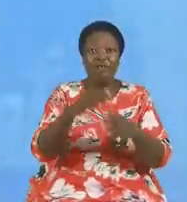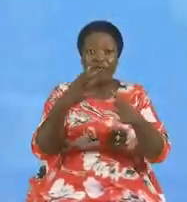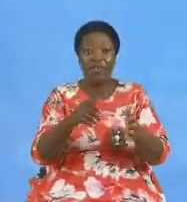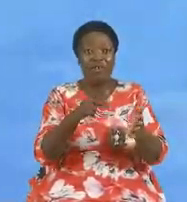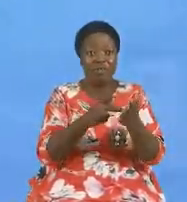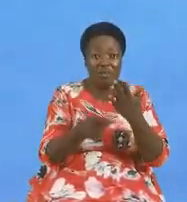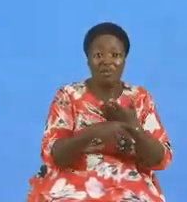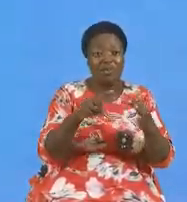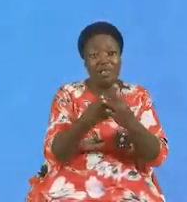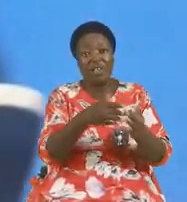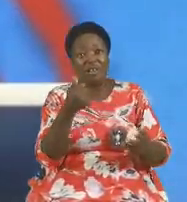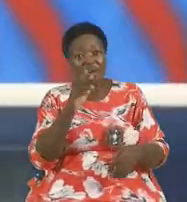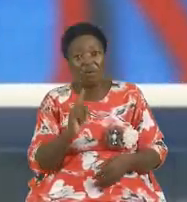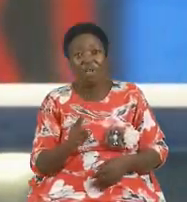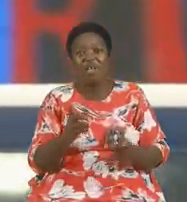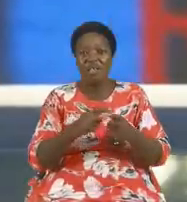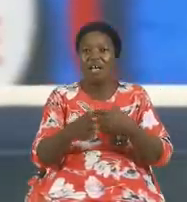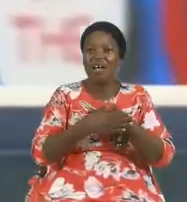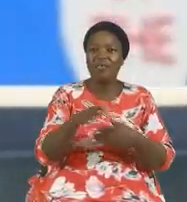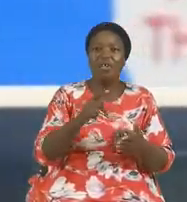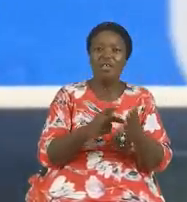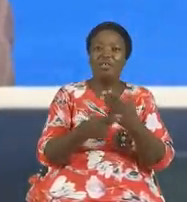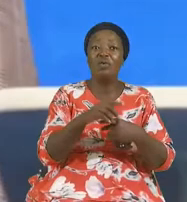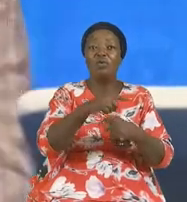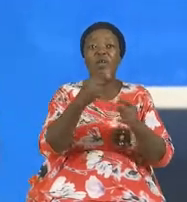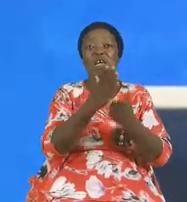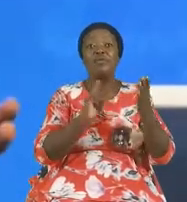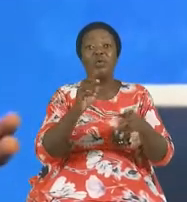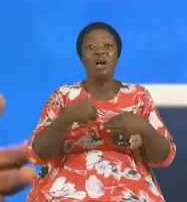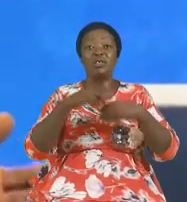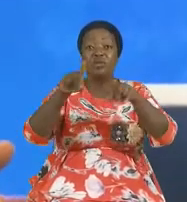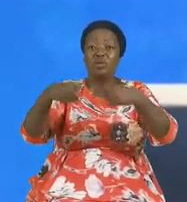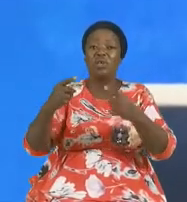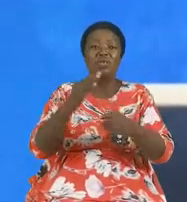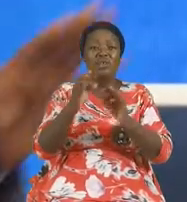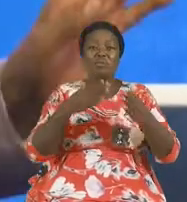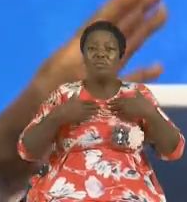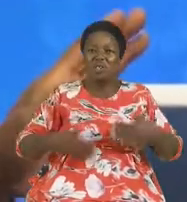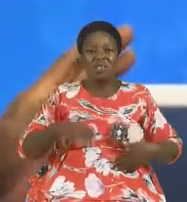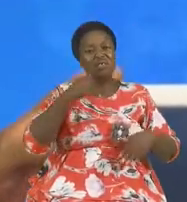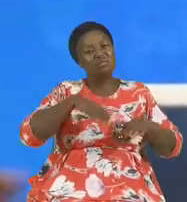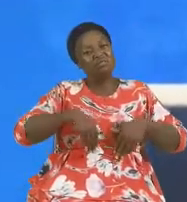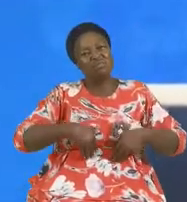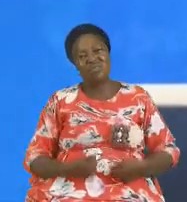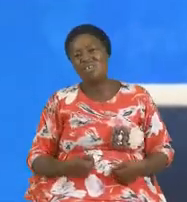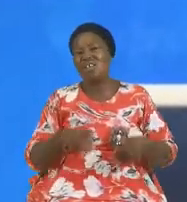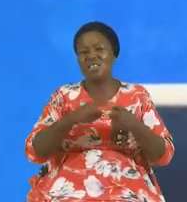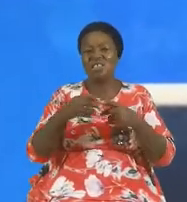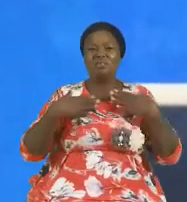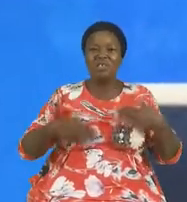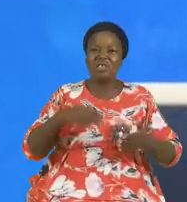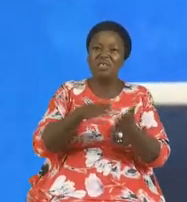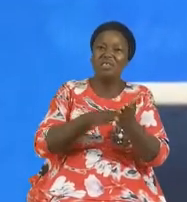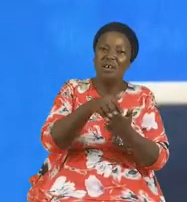know, we jump here, we jump there, we do this crusade and do that. And then after the crusade, when everybody has gone, if